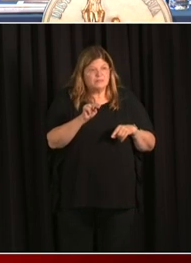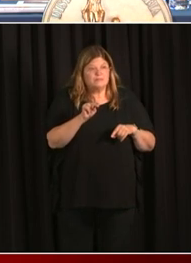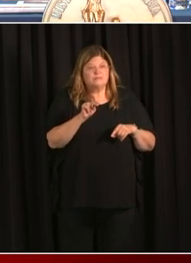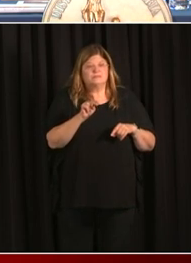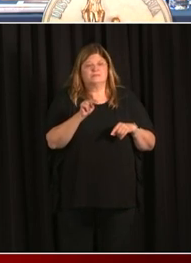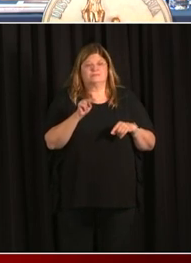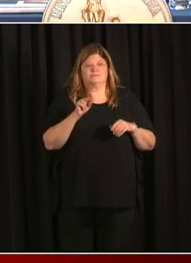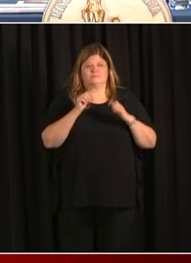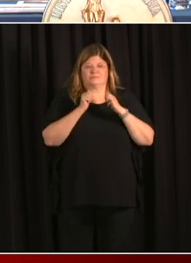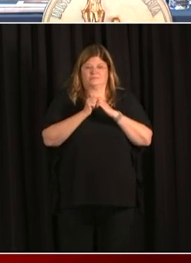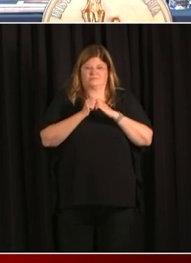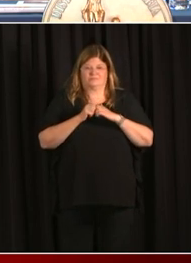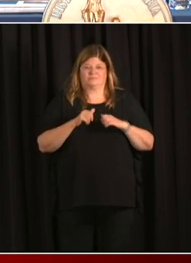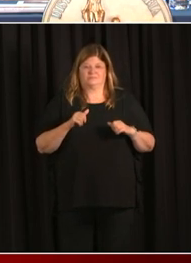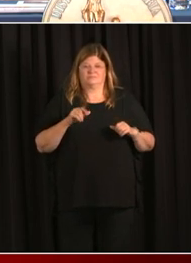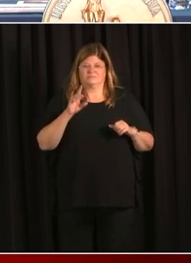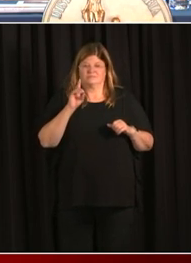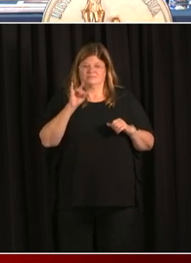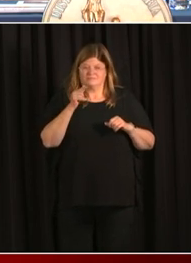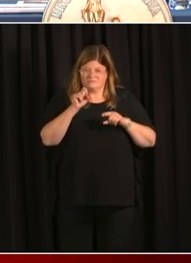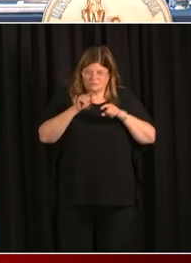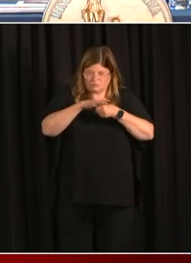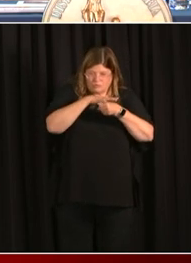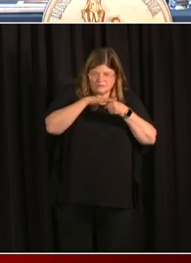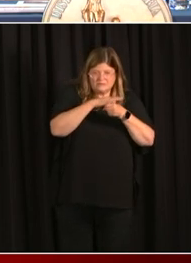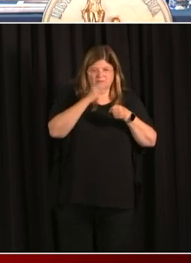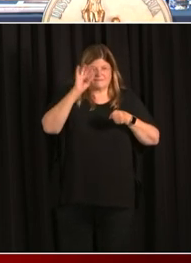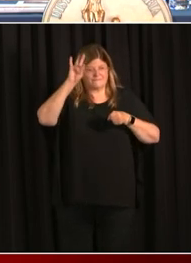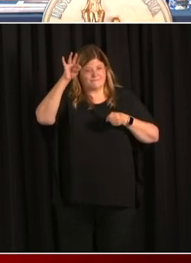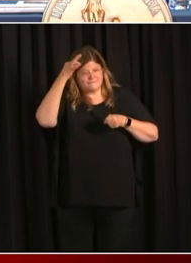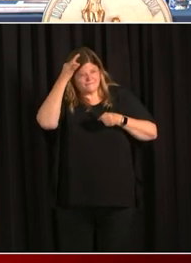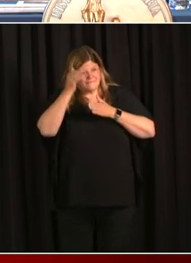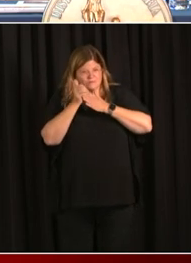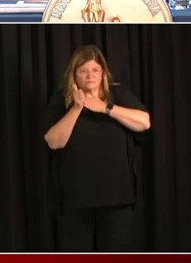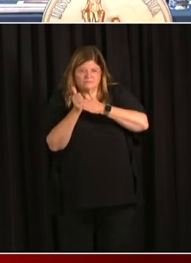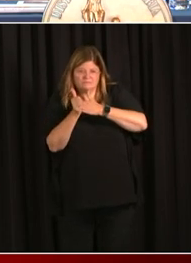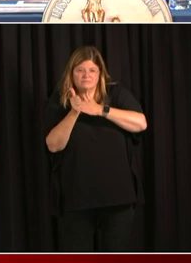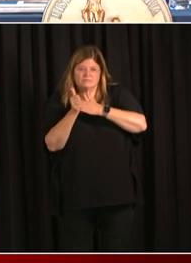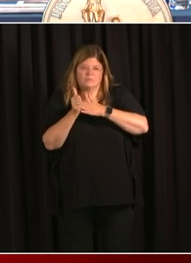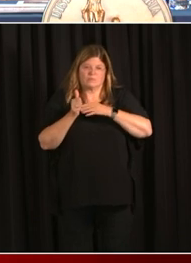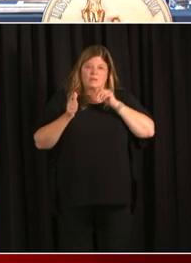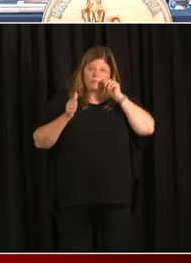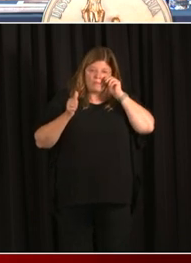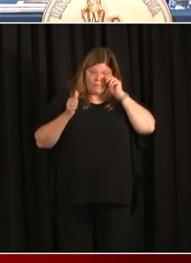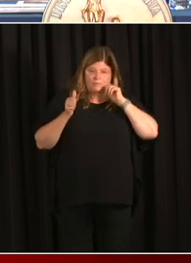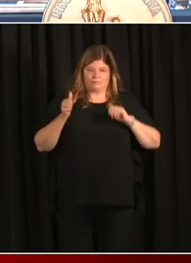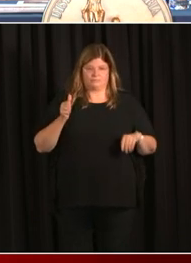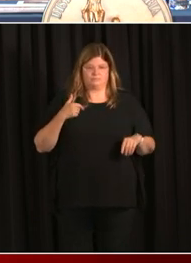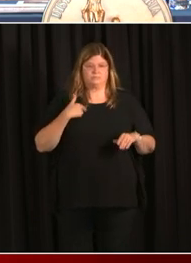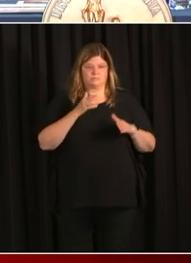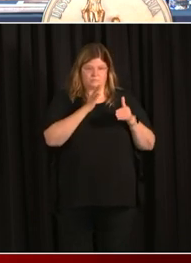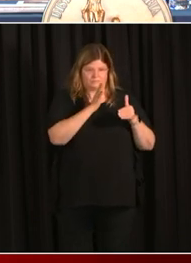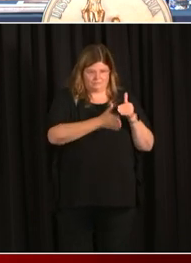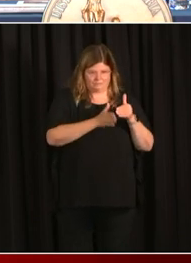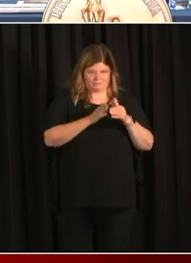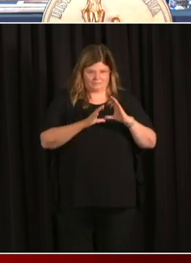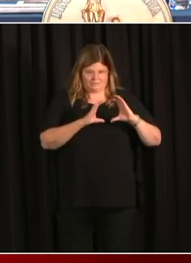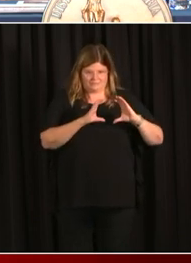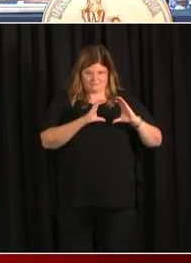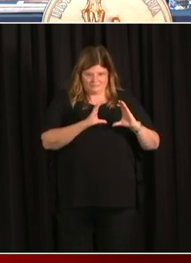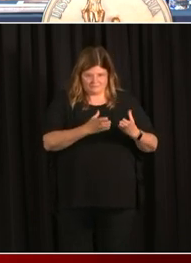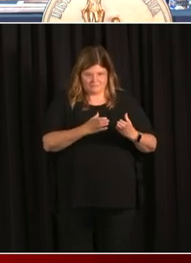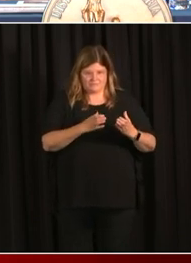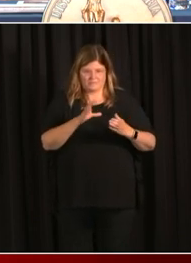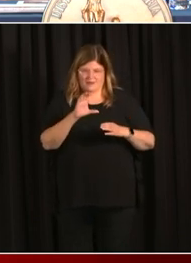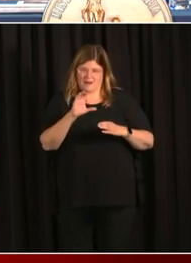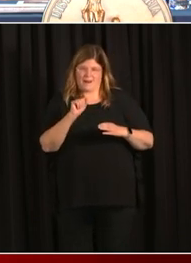the district, regional, and federal leaders. I convened my cabinet at the end of February to talk about